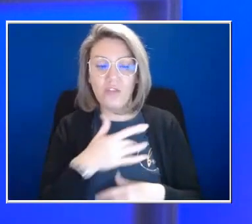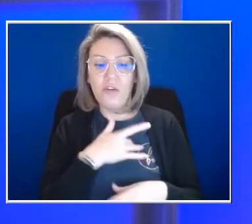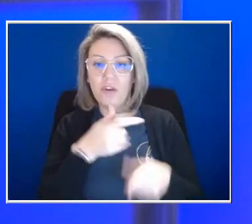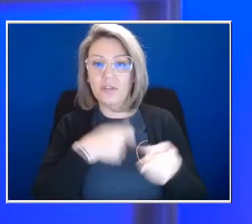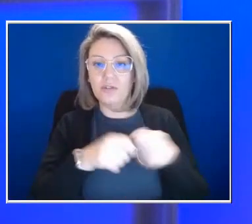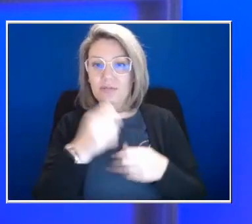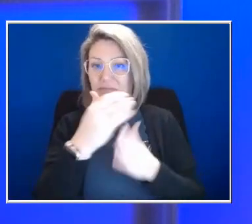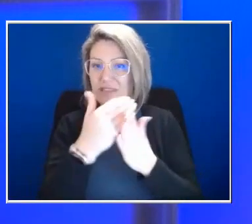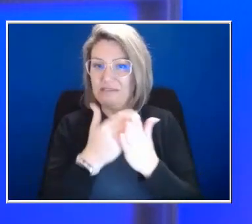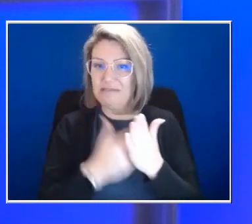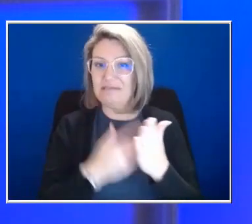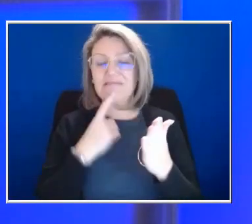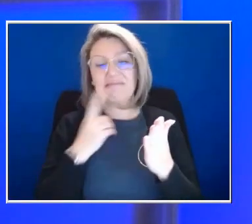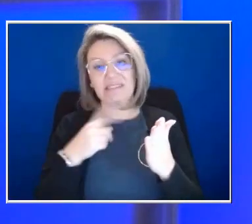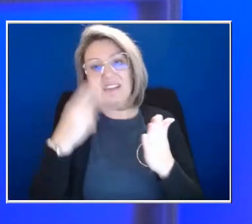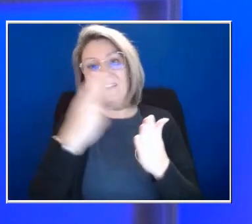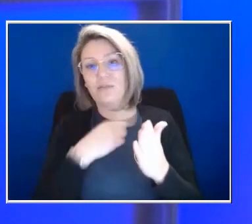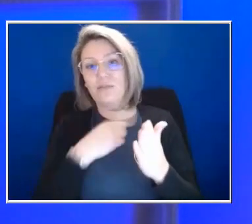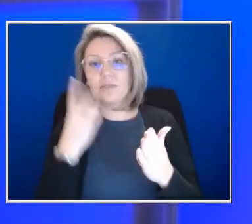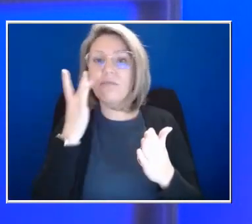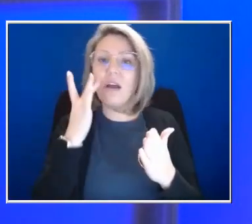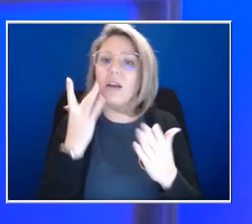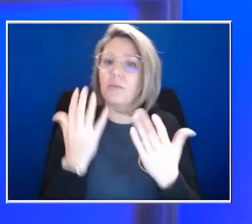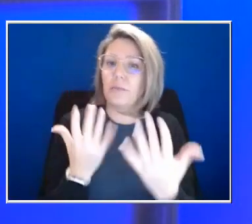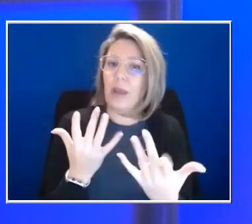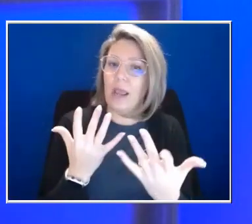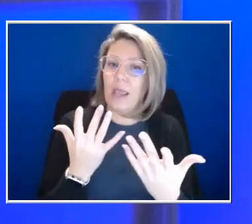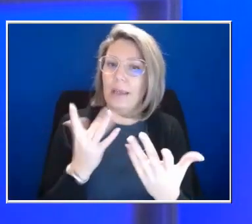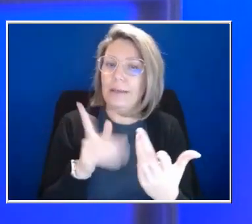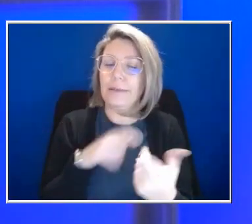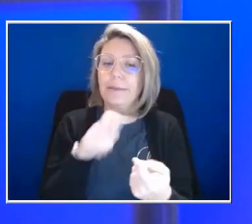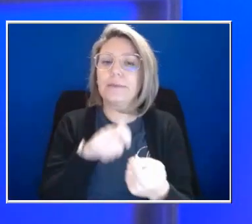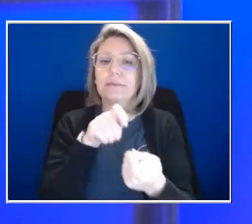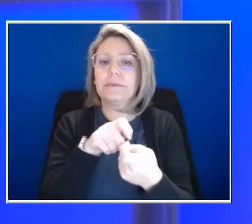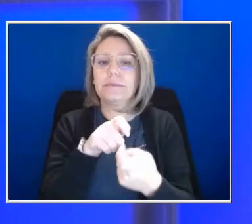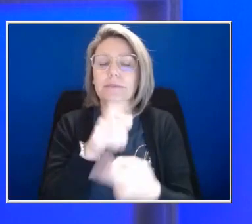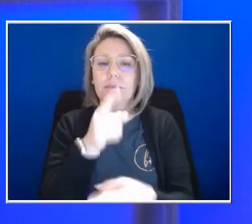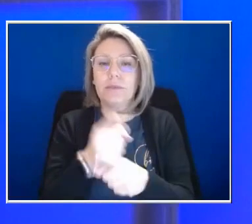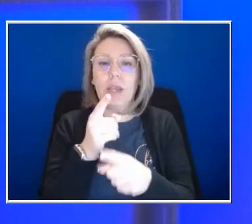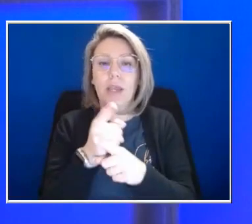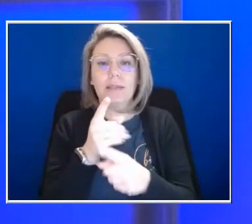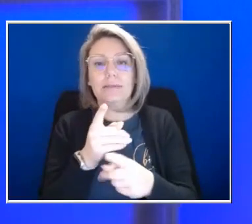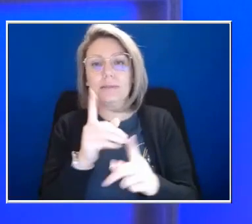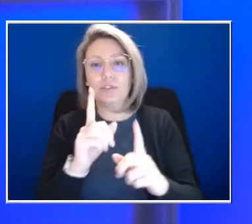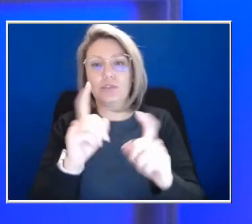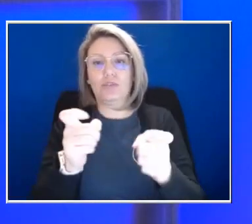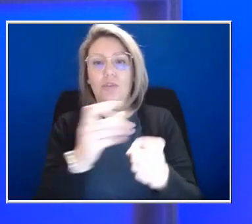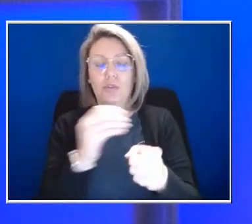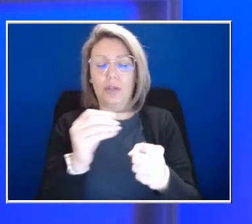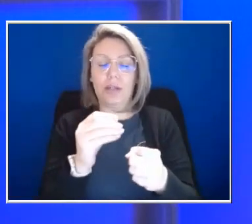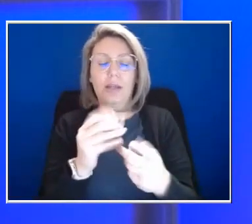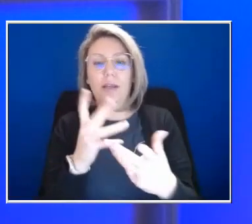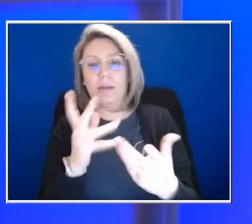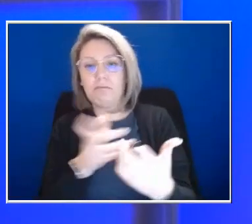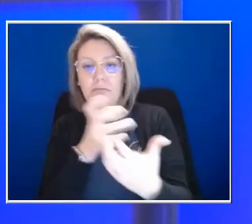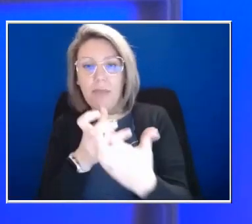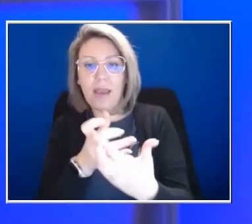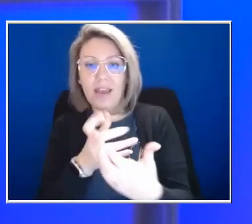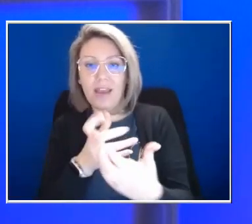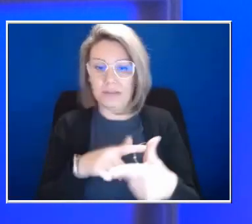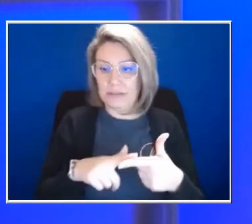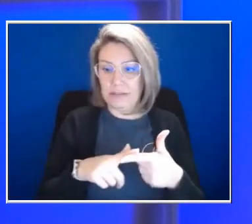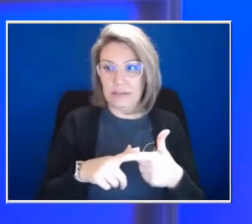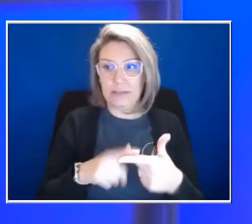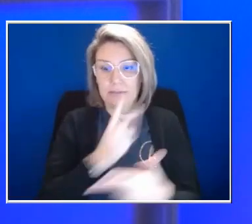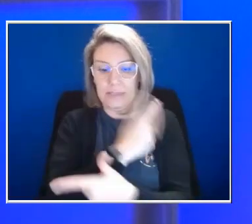little bit higher risk because you have to wait for the right donor, you have to wait for the right match, and some patients may be too sick to wait that long. And so what the LVAD allows